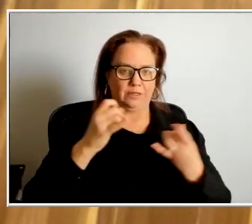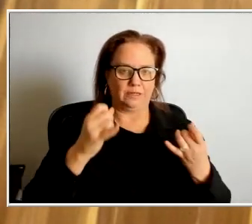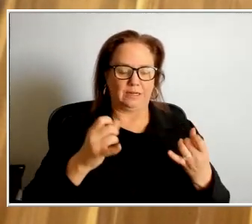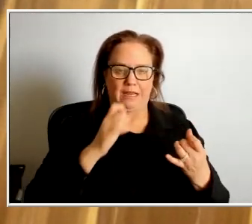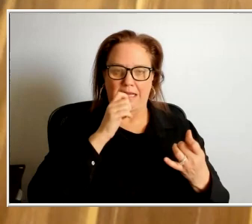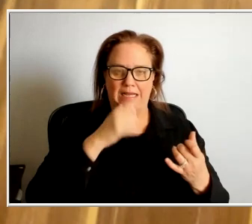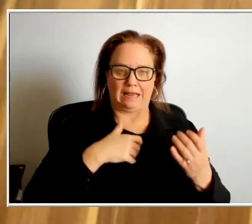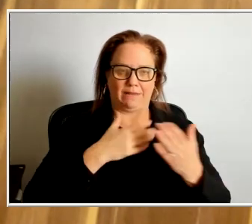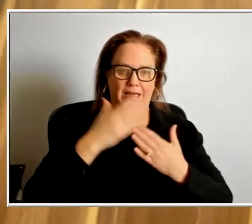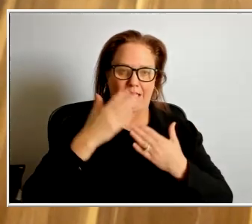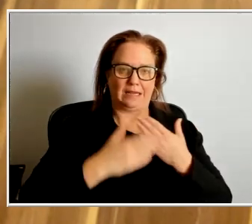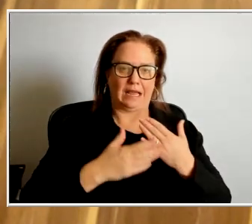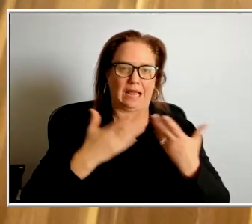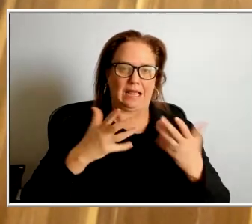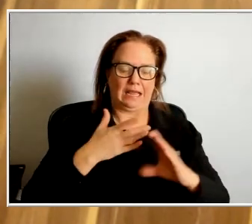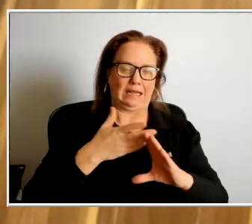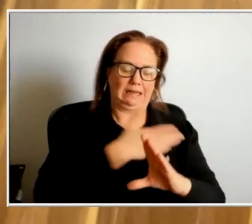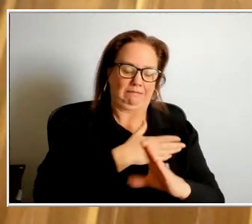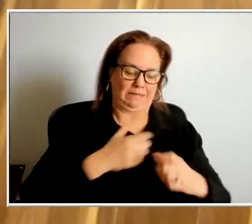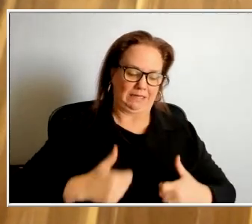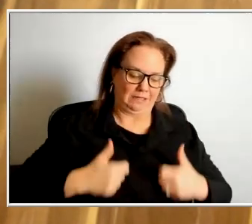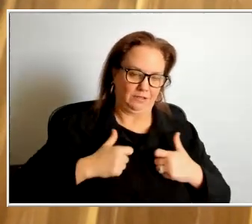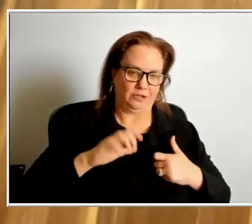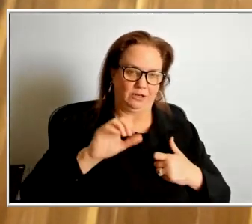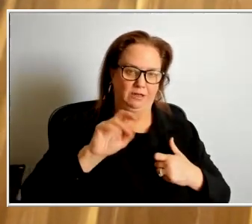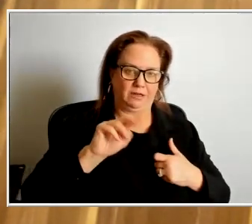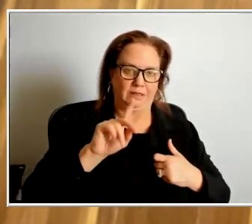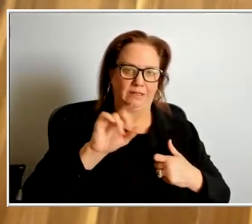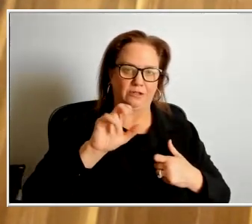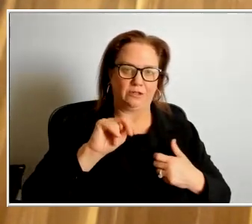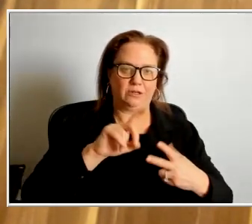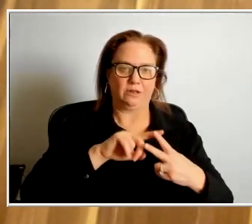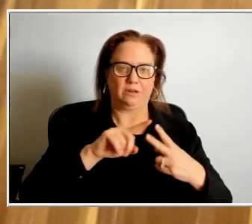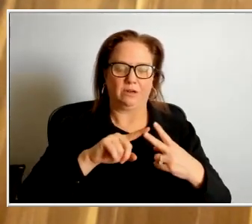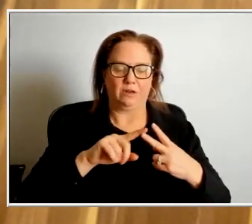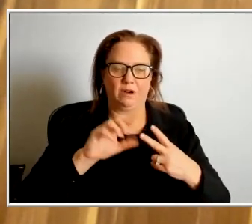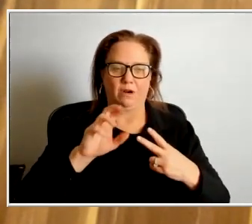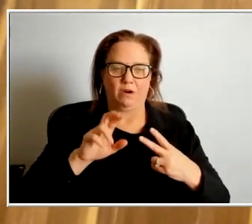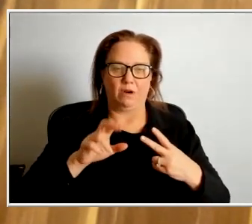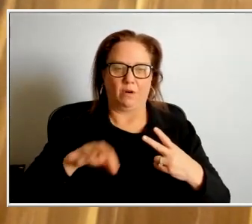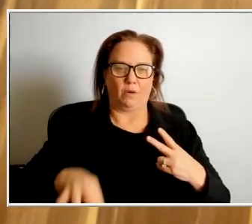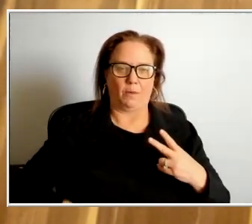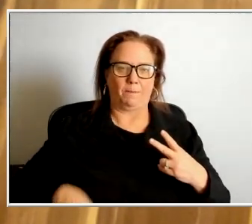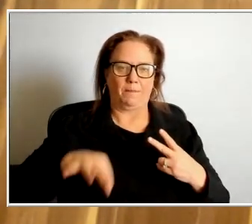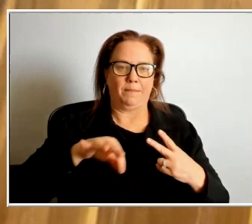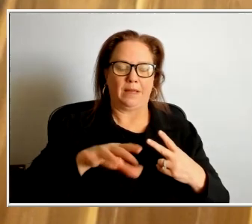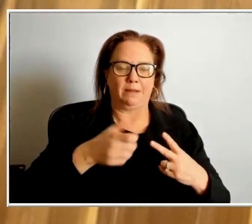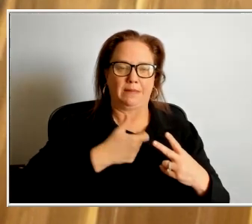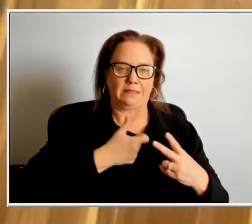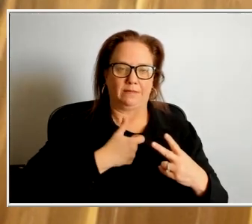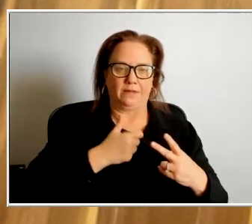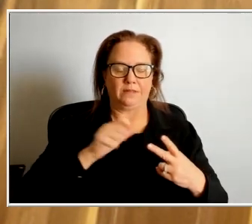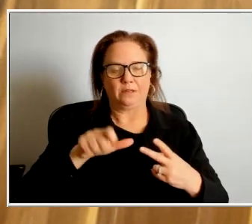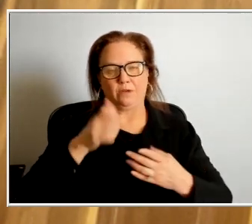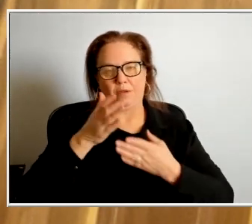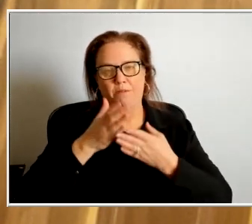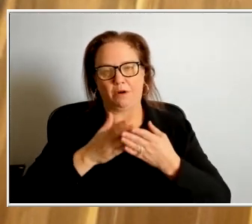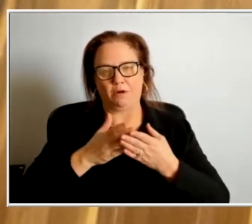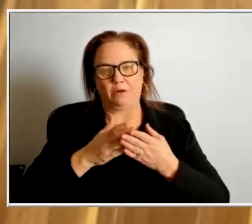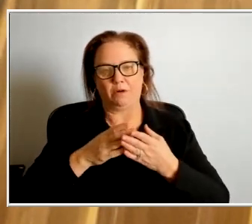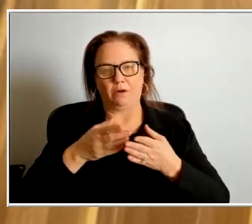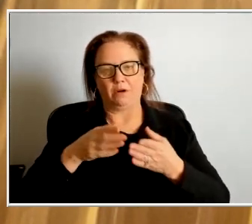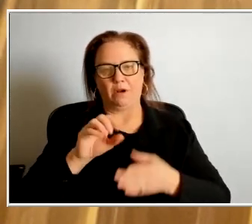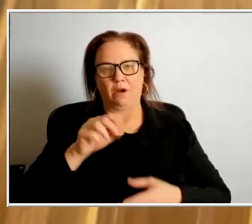didn't have a hand, I had a pre-existing condition, or I could go ahead and pay out of pocket. So another part of why we went to